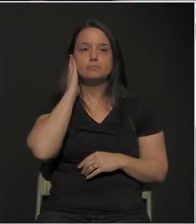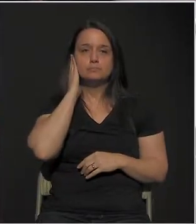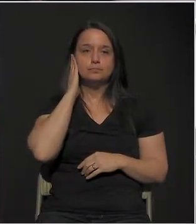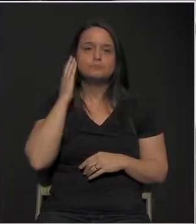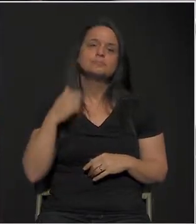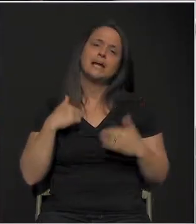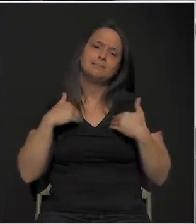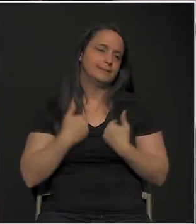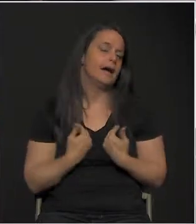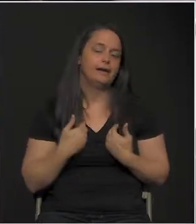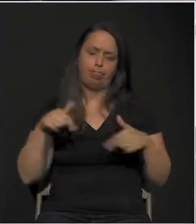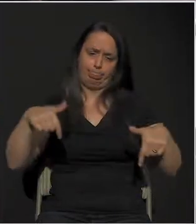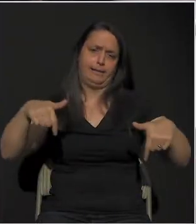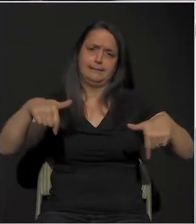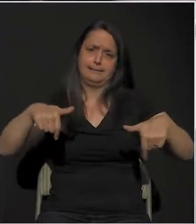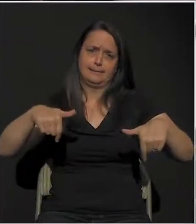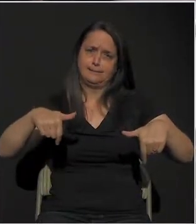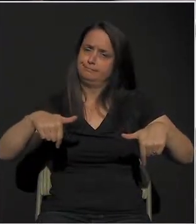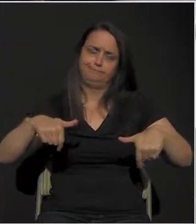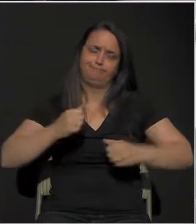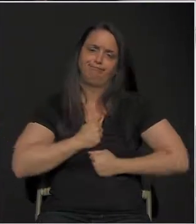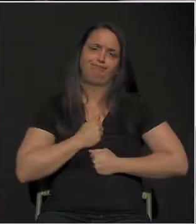I'm tired of this.